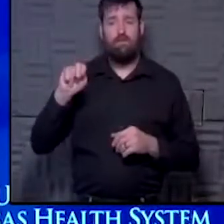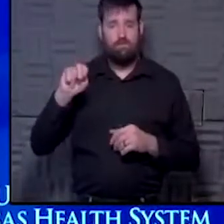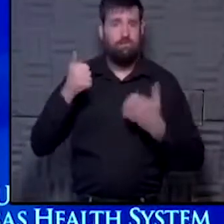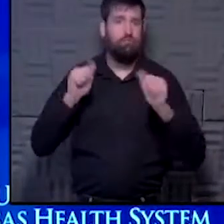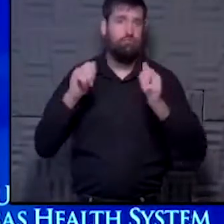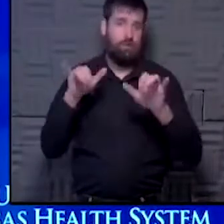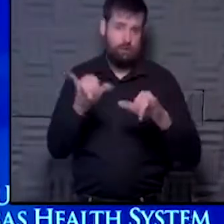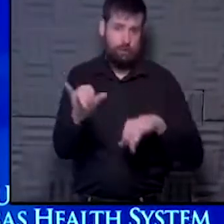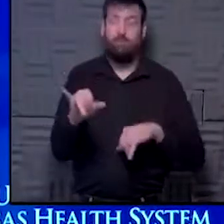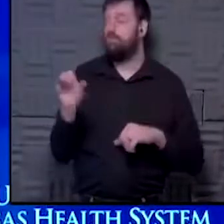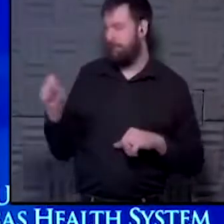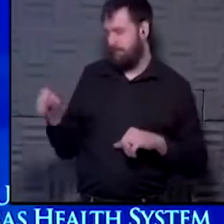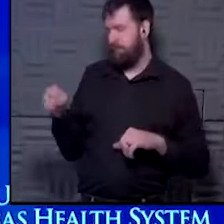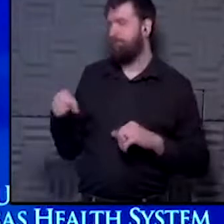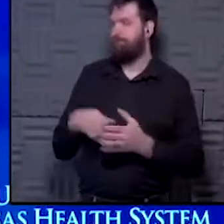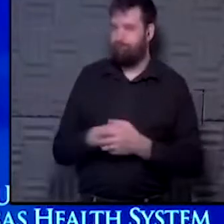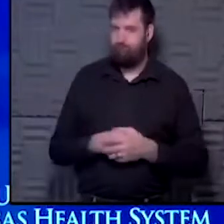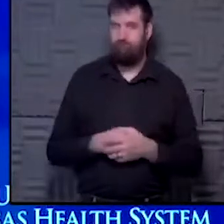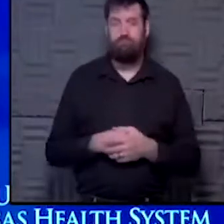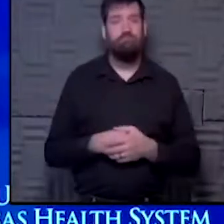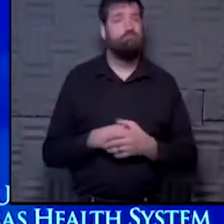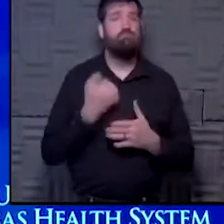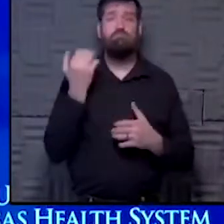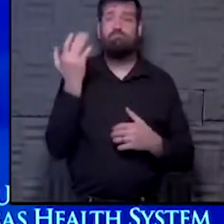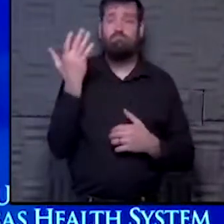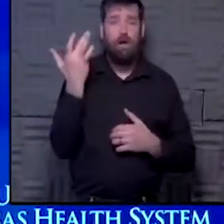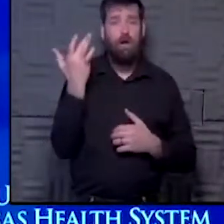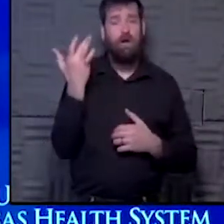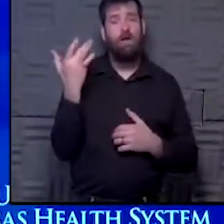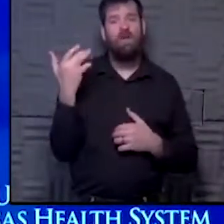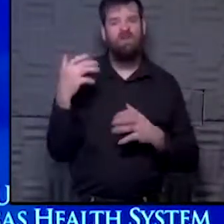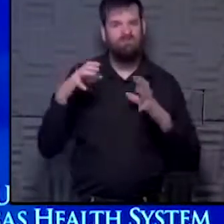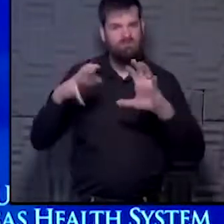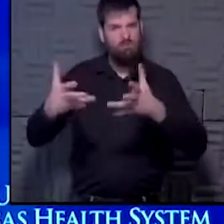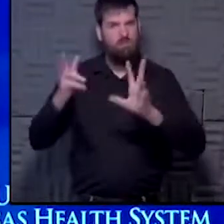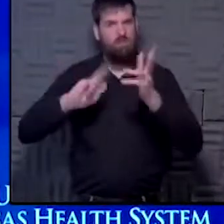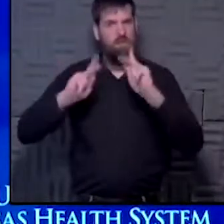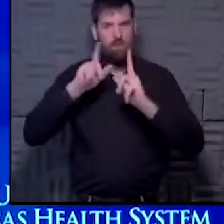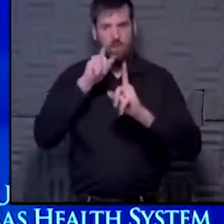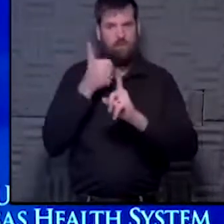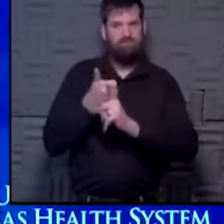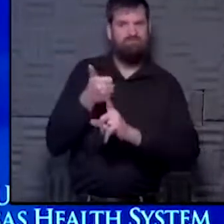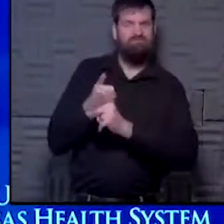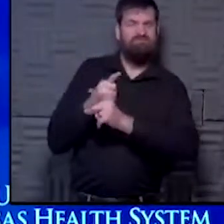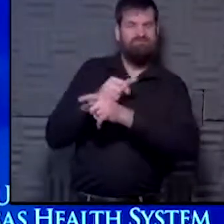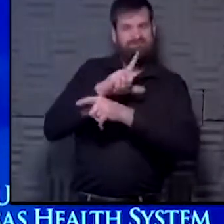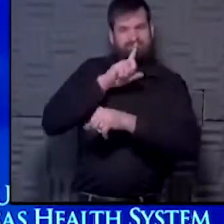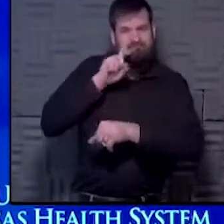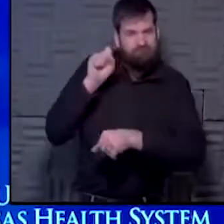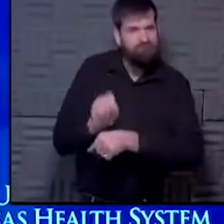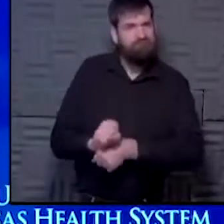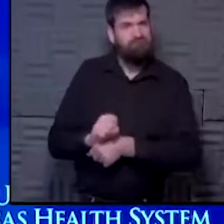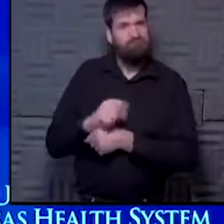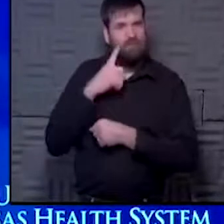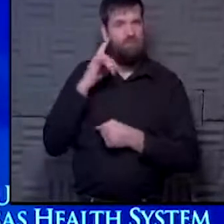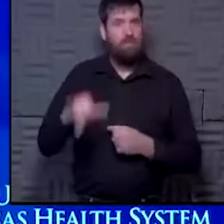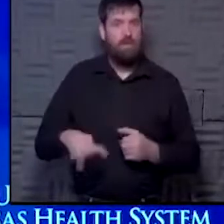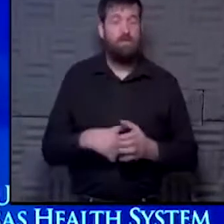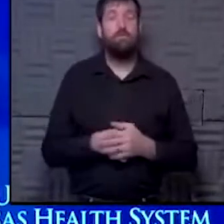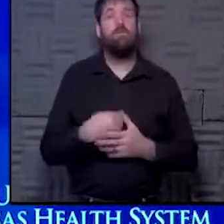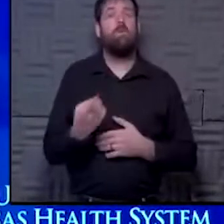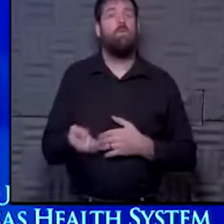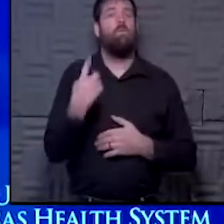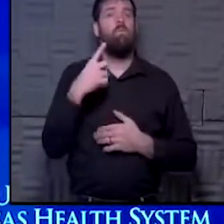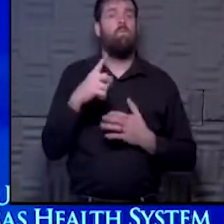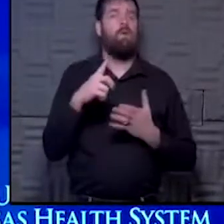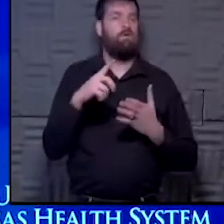vulnerable populations, and I think it's because you have a group of people who are dedicated to that. And I think, one of the criticisms